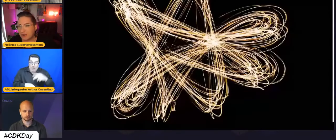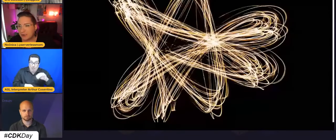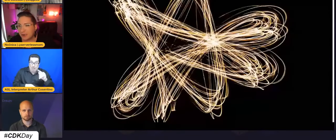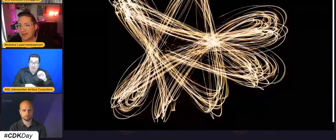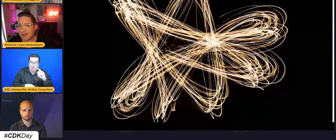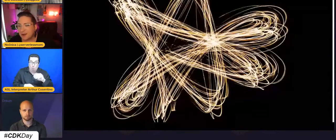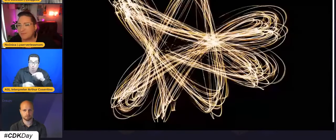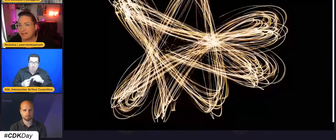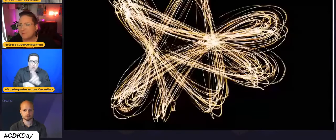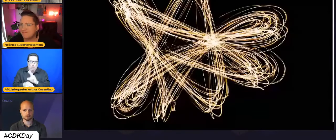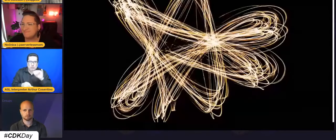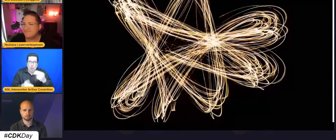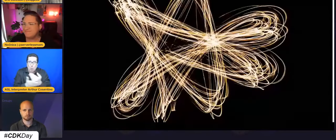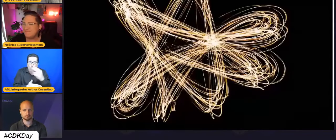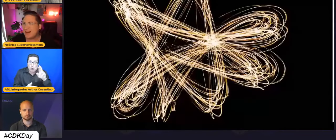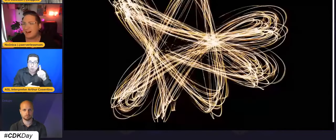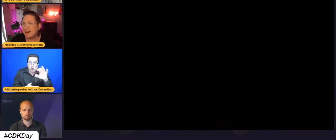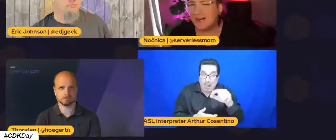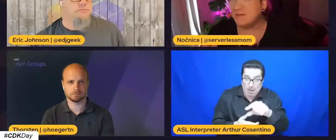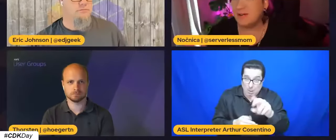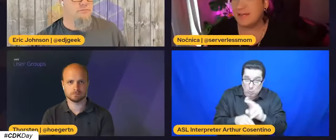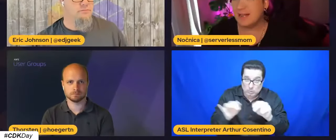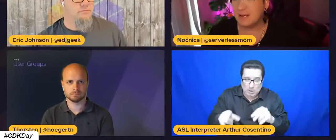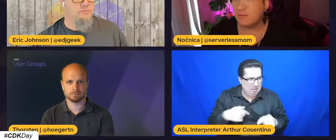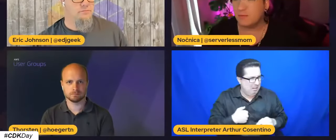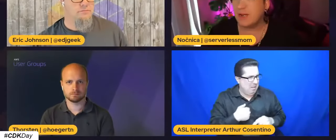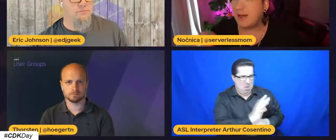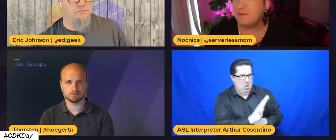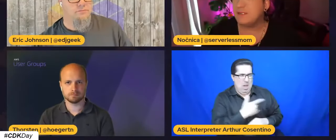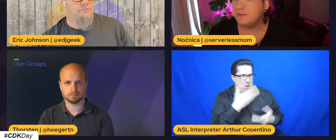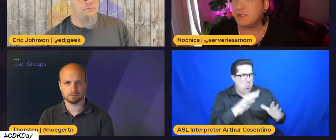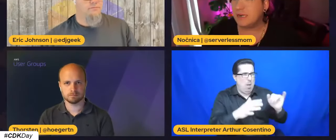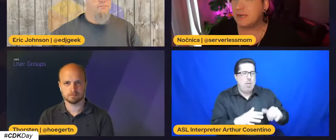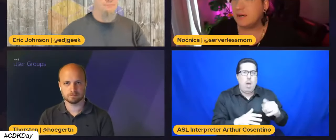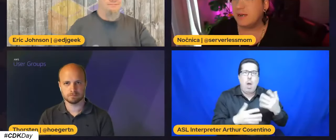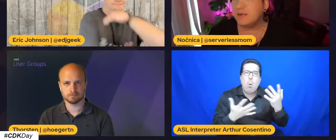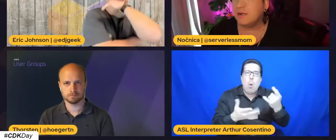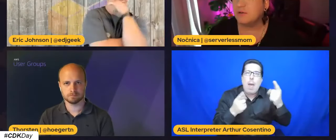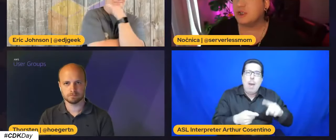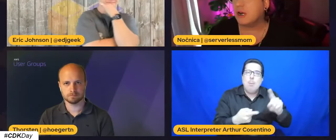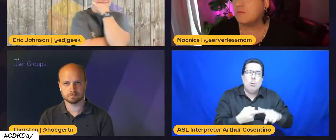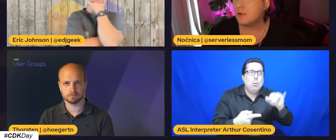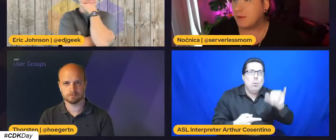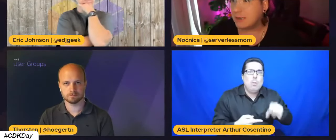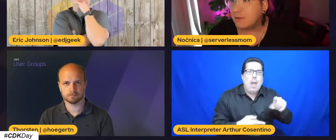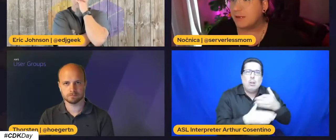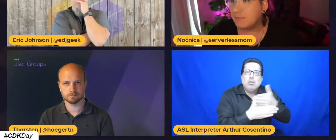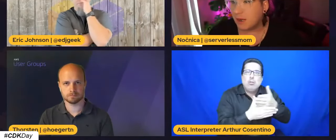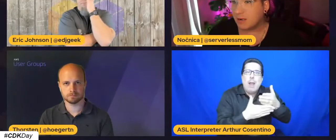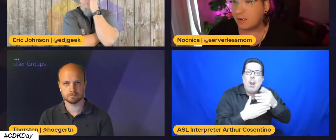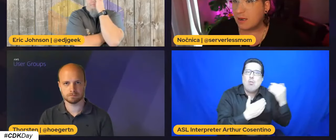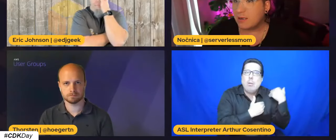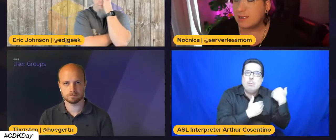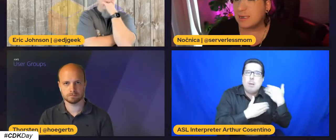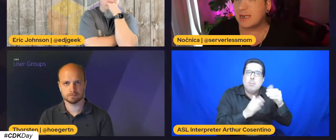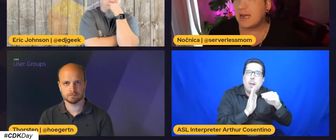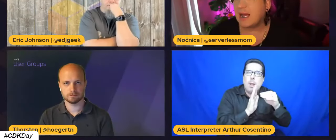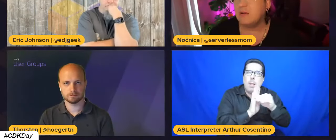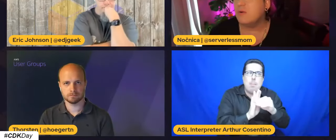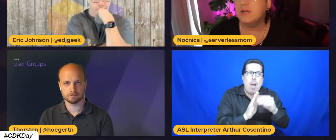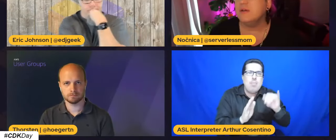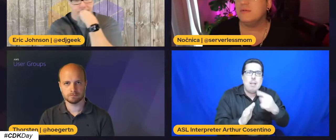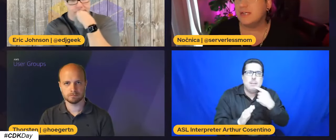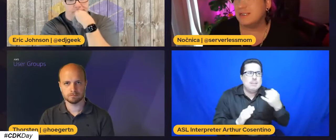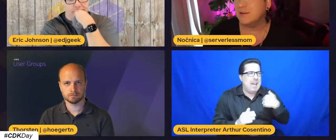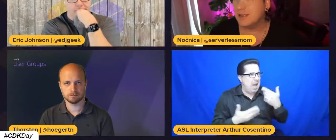Relic agent, I would be like, nah, I don't want that. What happened to the shared responsibility model that says, hey, I